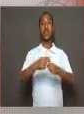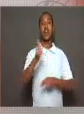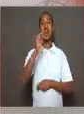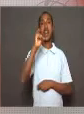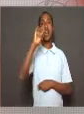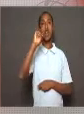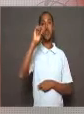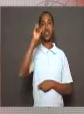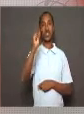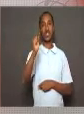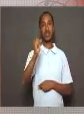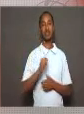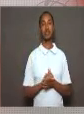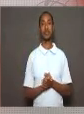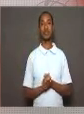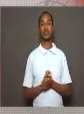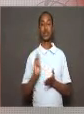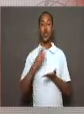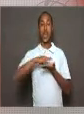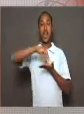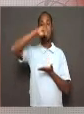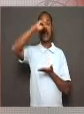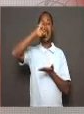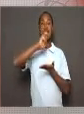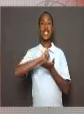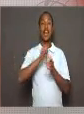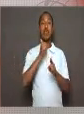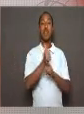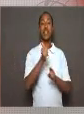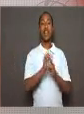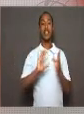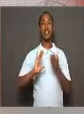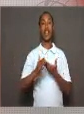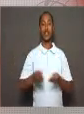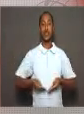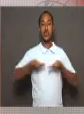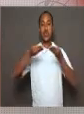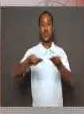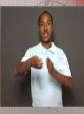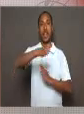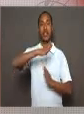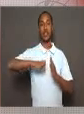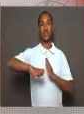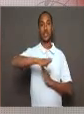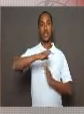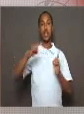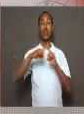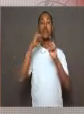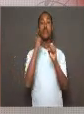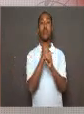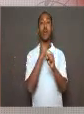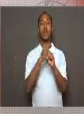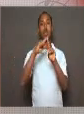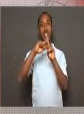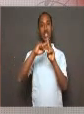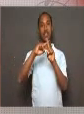called anions. We learned that metals tend to lose electrons to